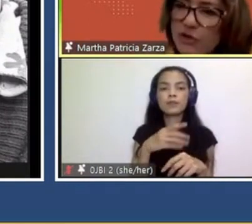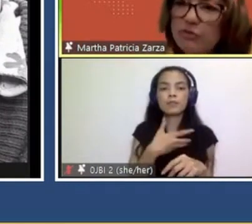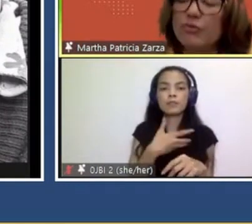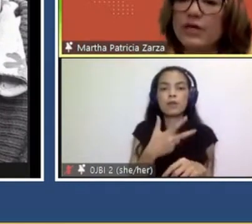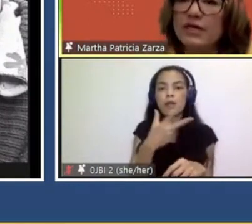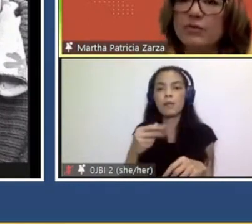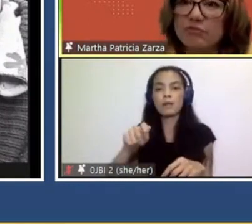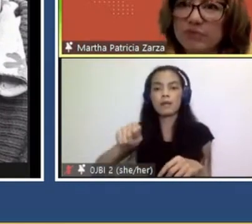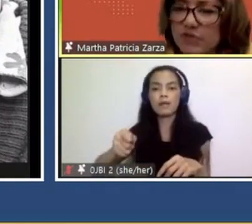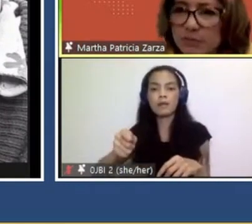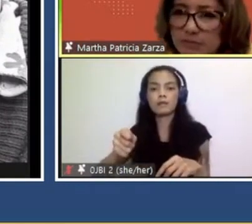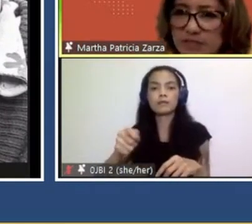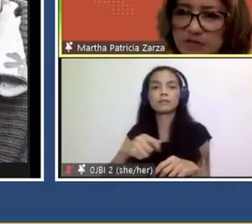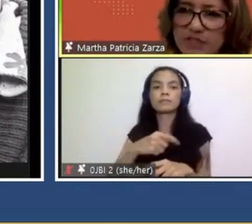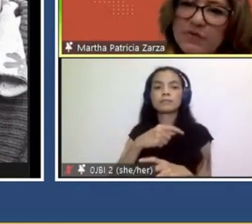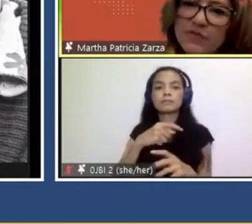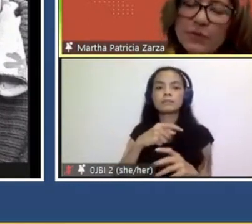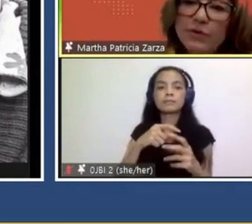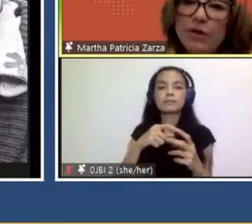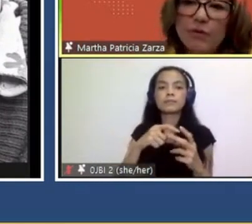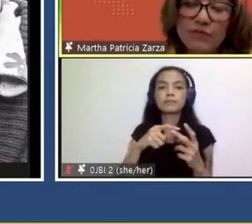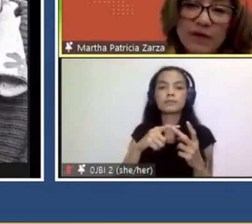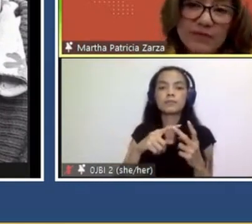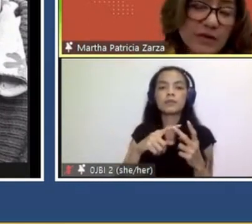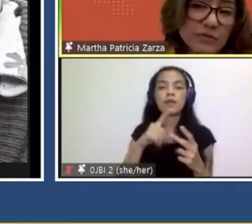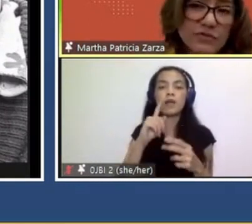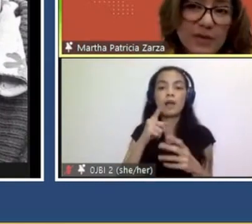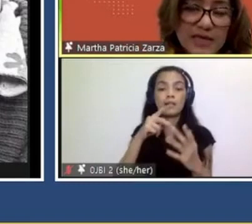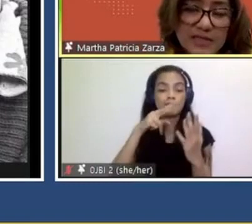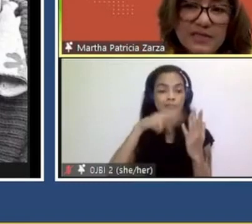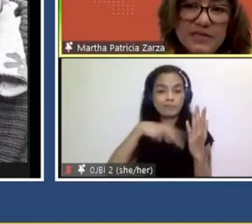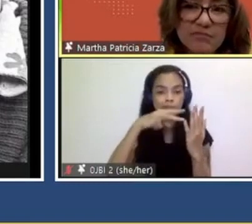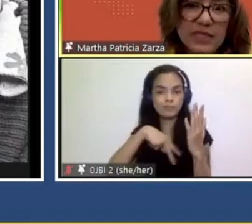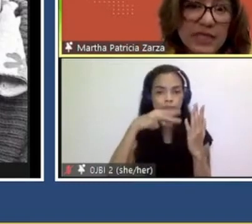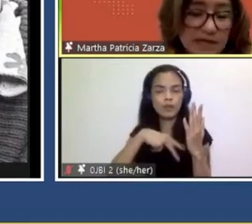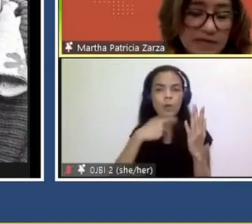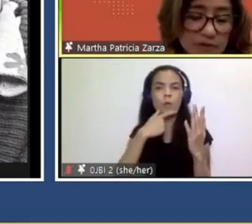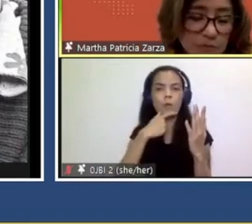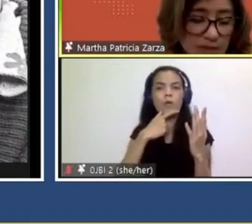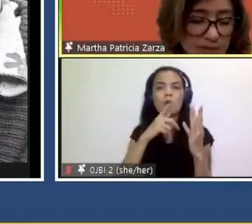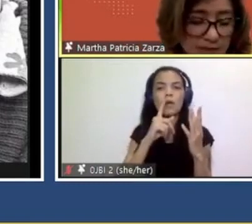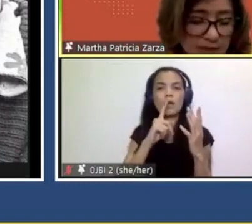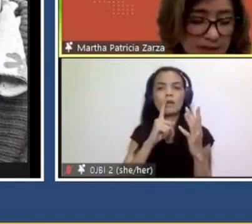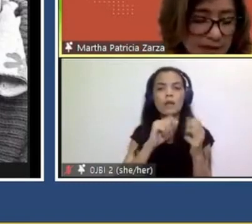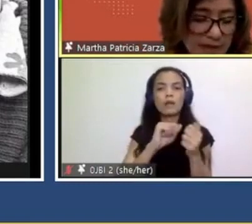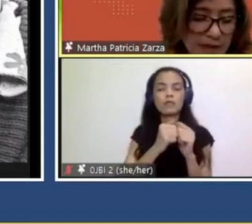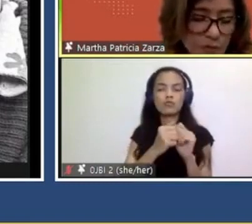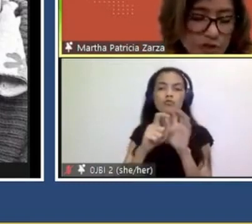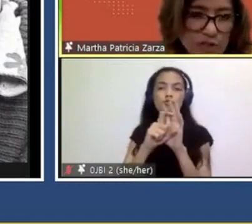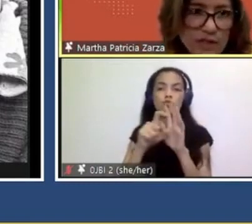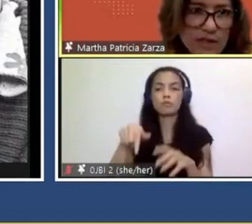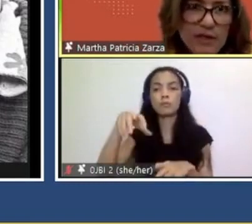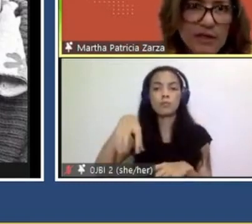But also, with some literature review, we found out some cases in India. There was one in India